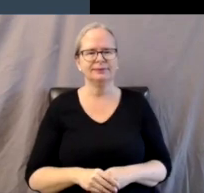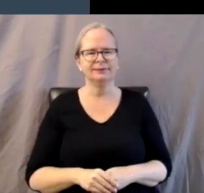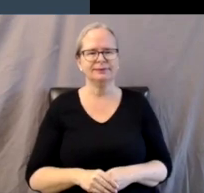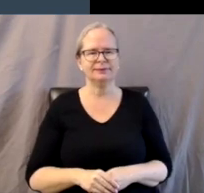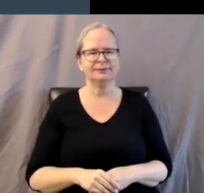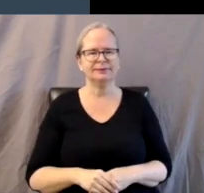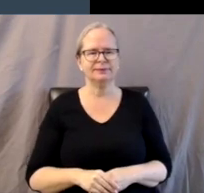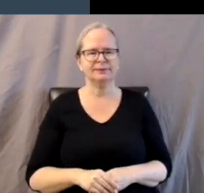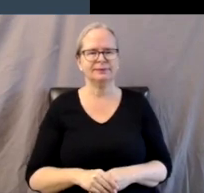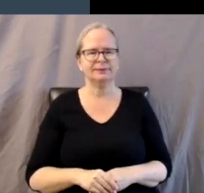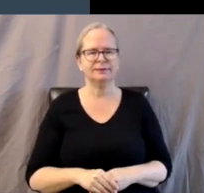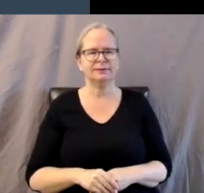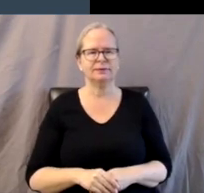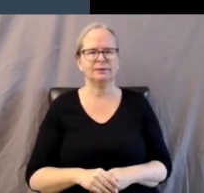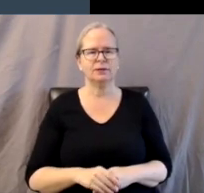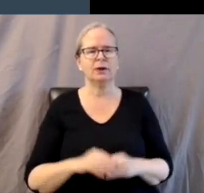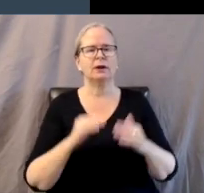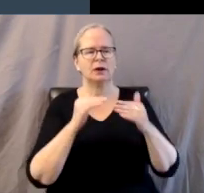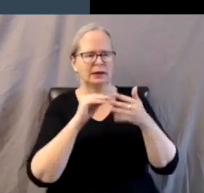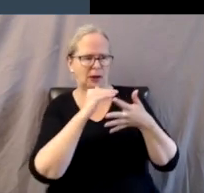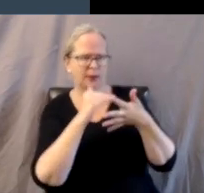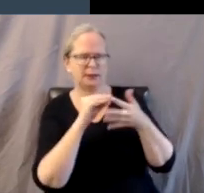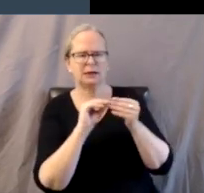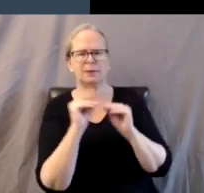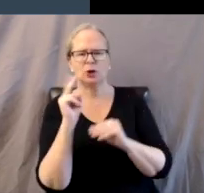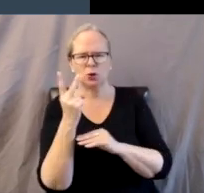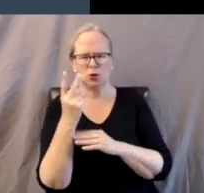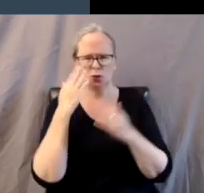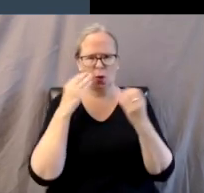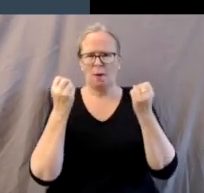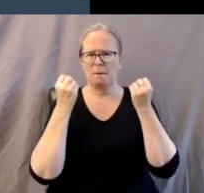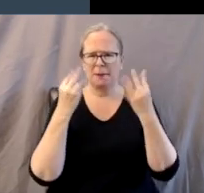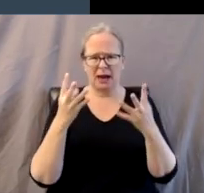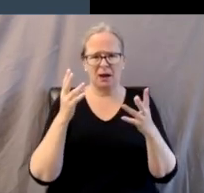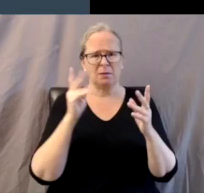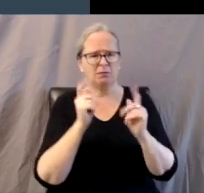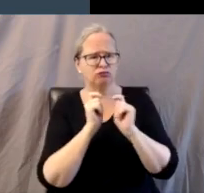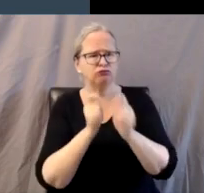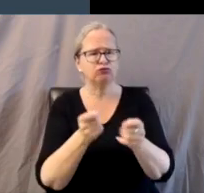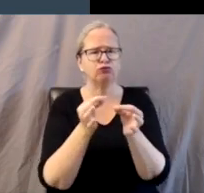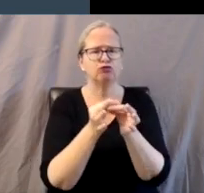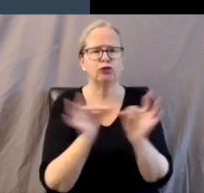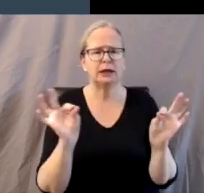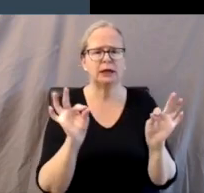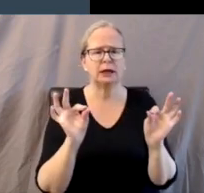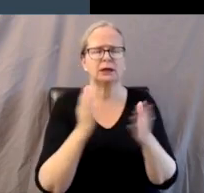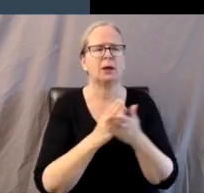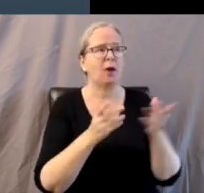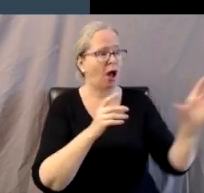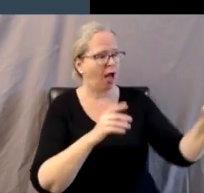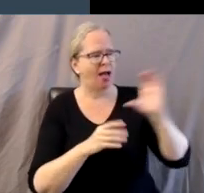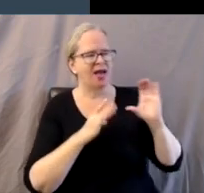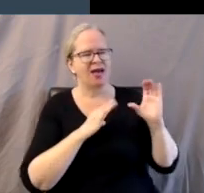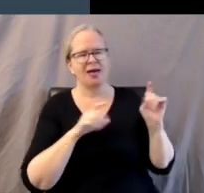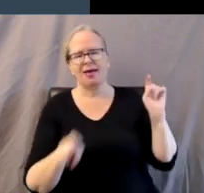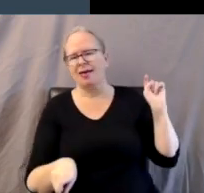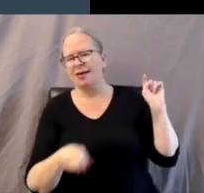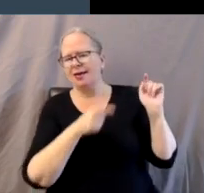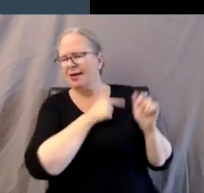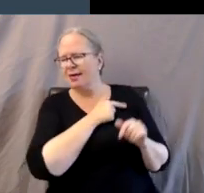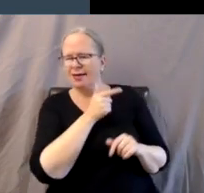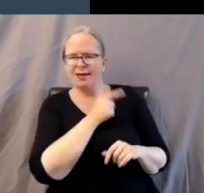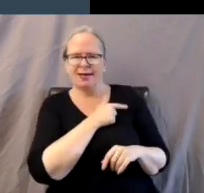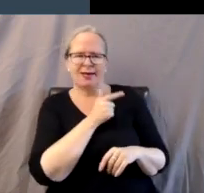will not work. So a basic income provides the basics while working will give people